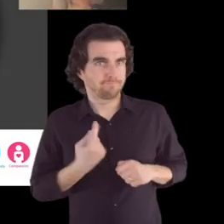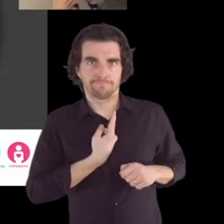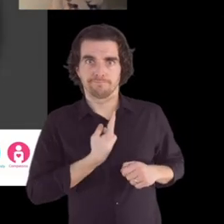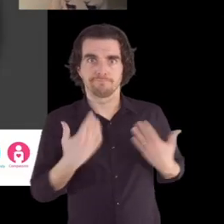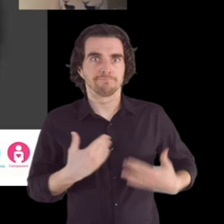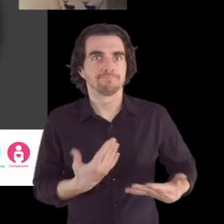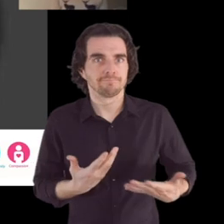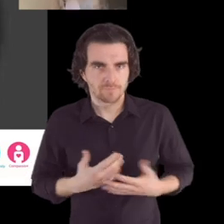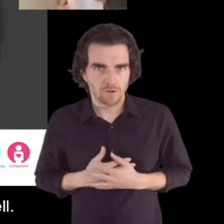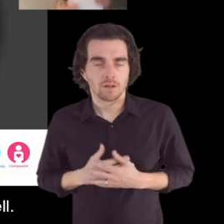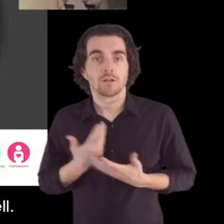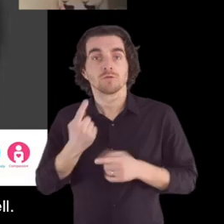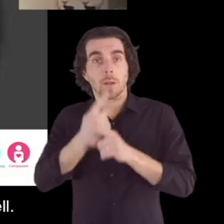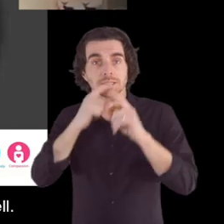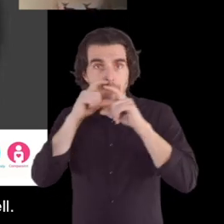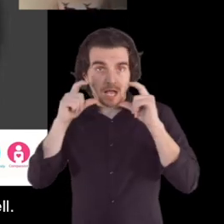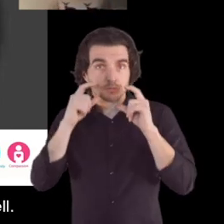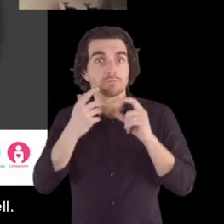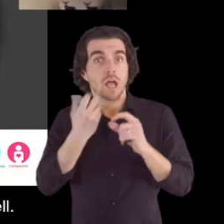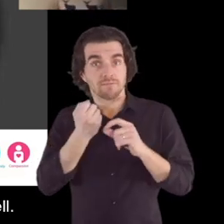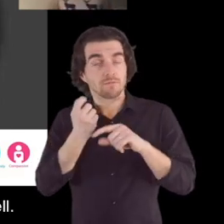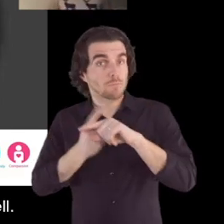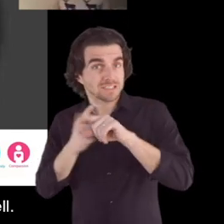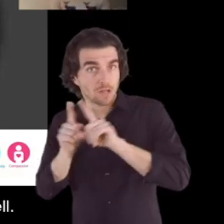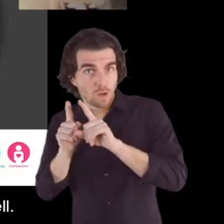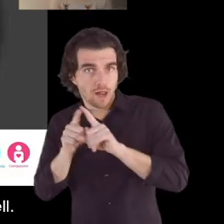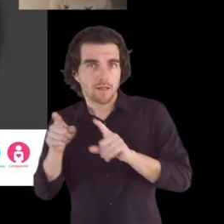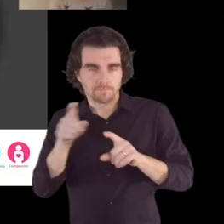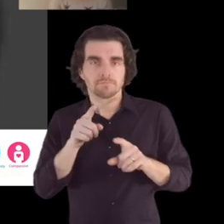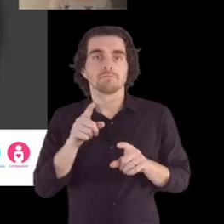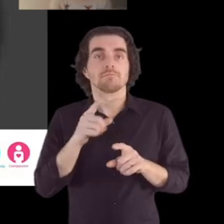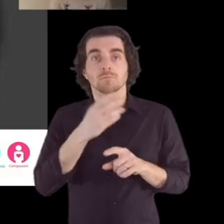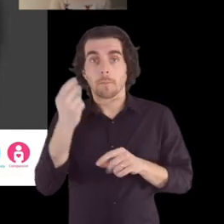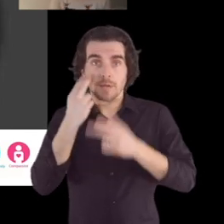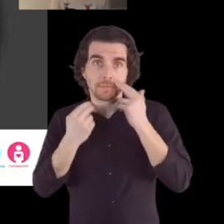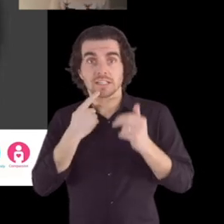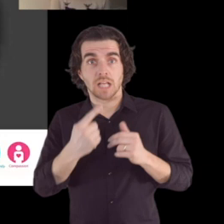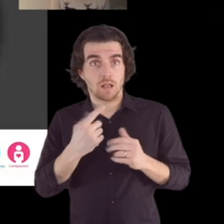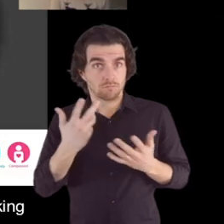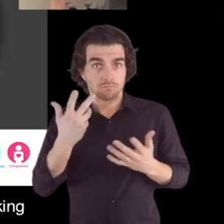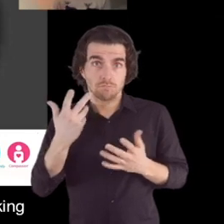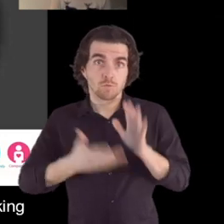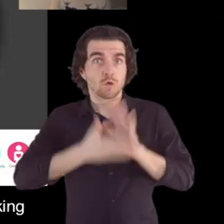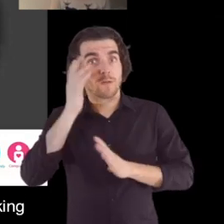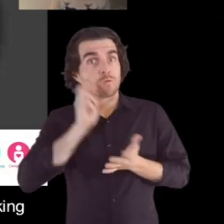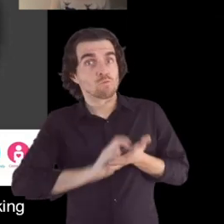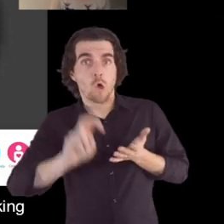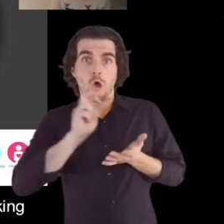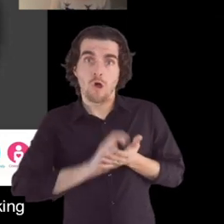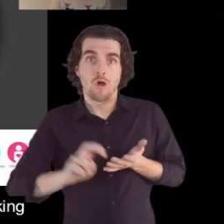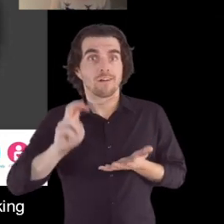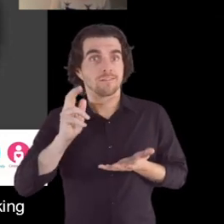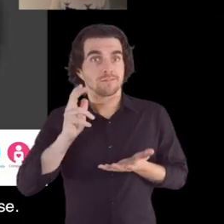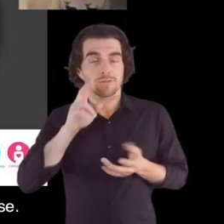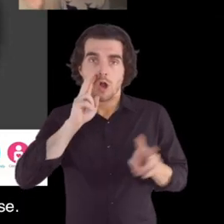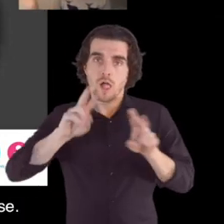of wearing a mask. But there was a lot of positives as well. You know, so some people were saying that they were going out a lot more for walks and